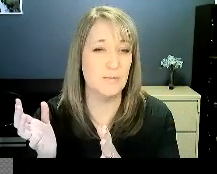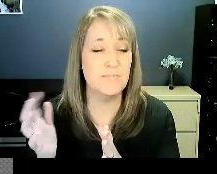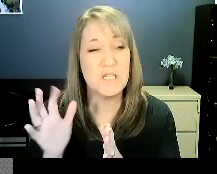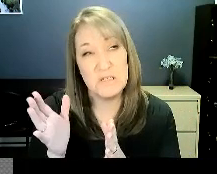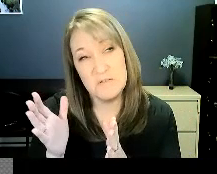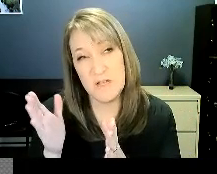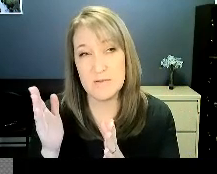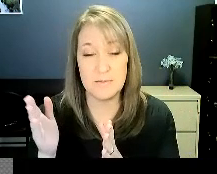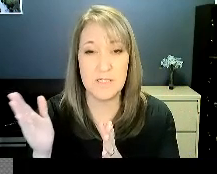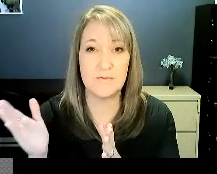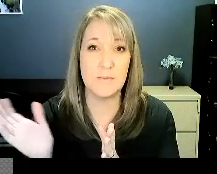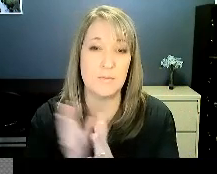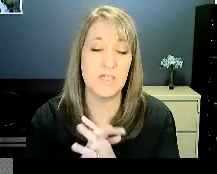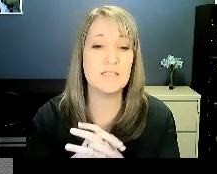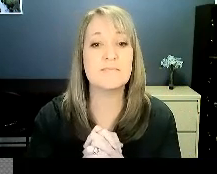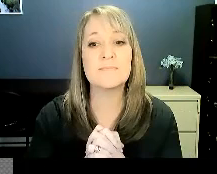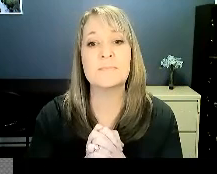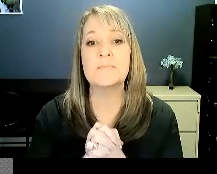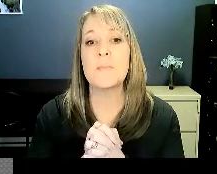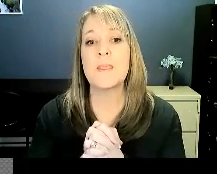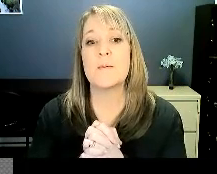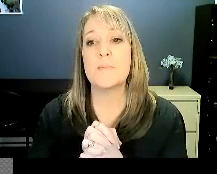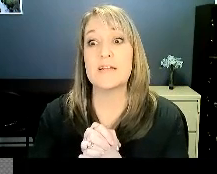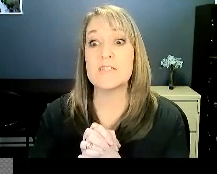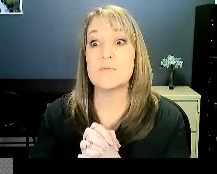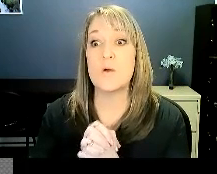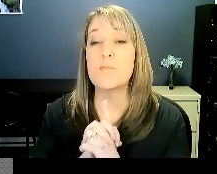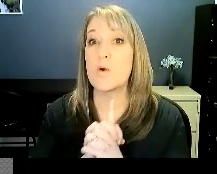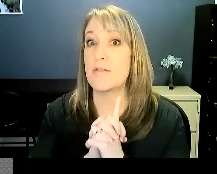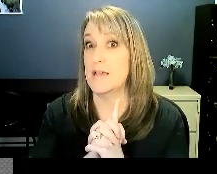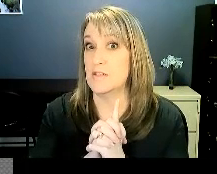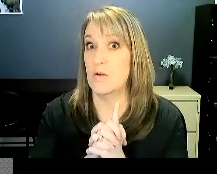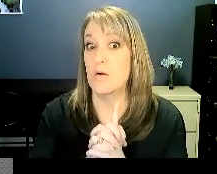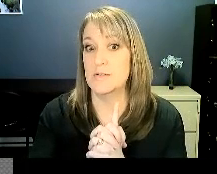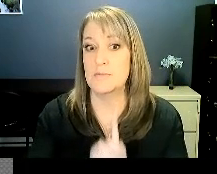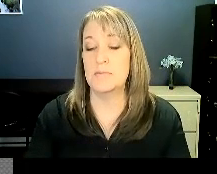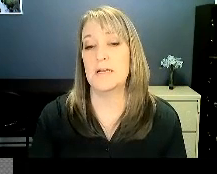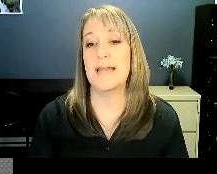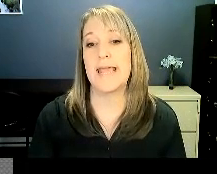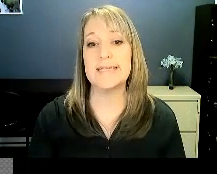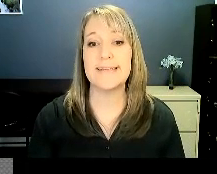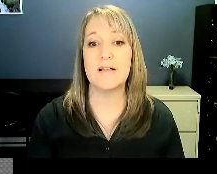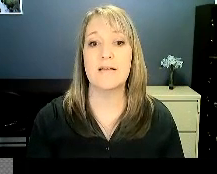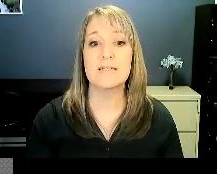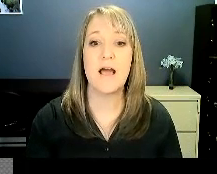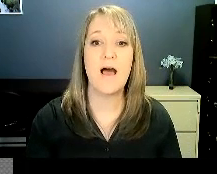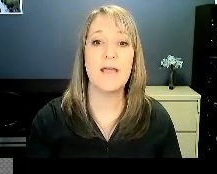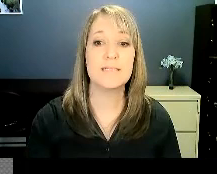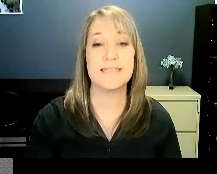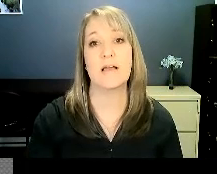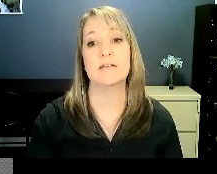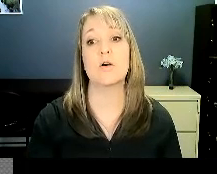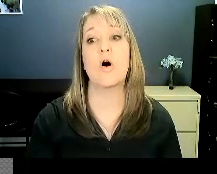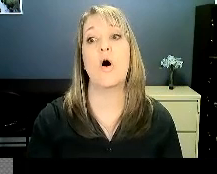subject, verb, but could follow subject, verb, object. But here's one more thing to always remember. In ASL,